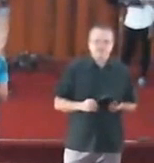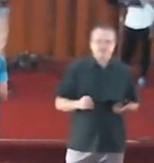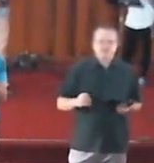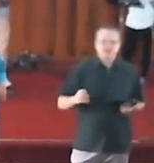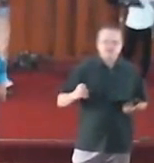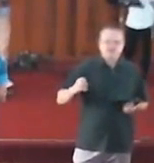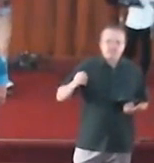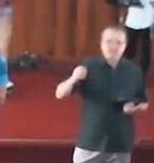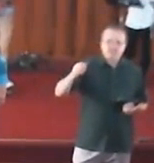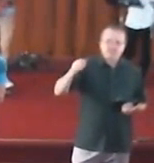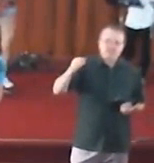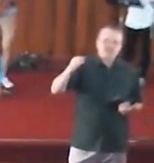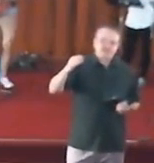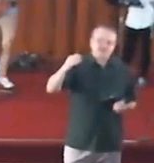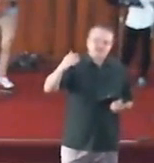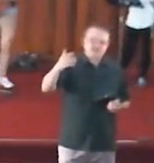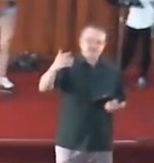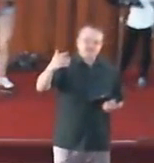minister.